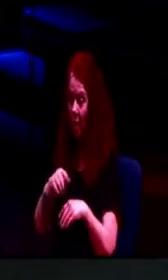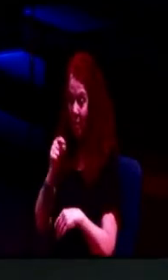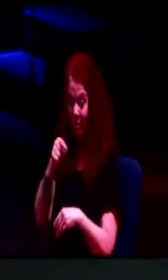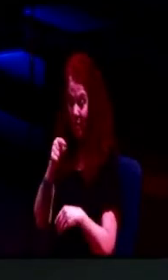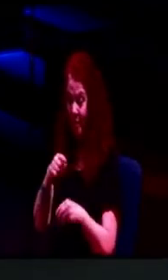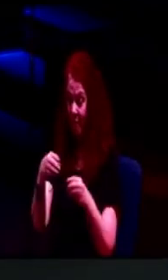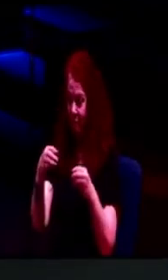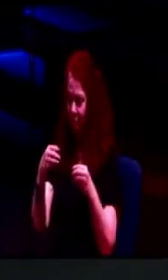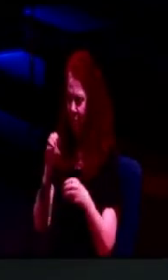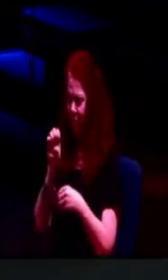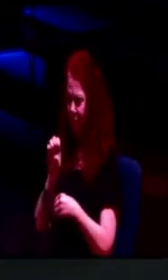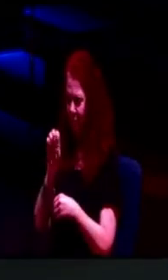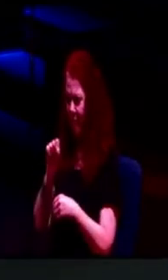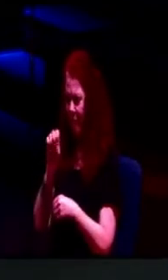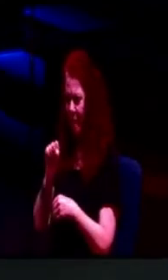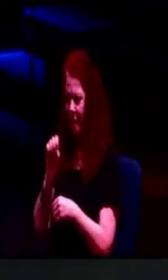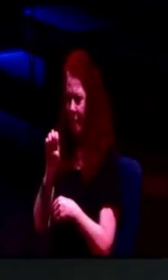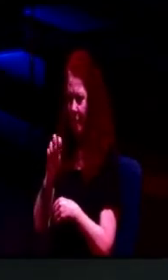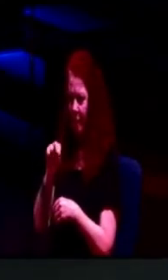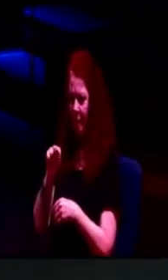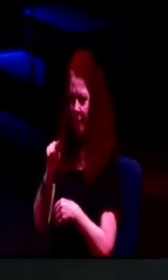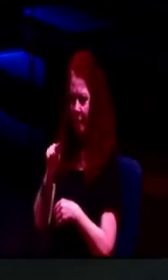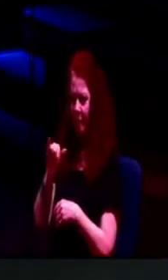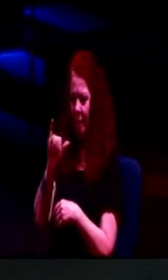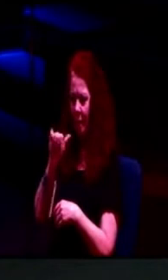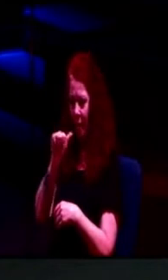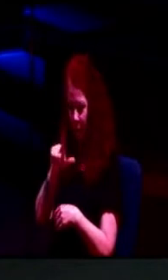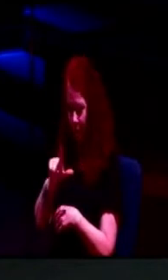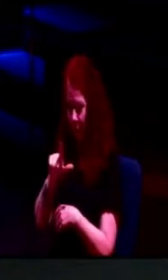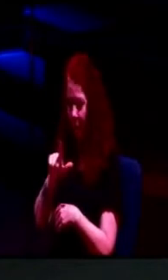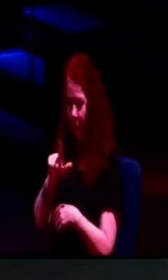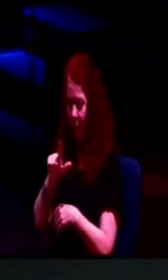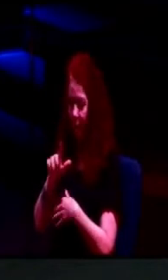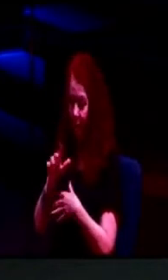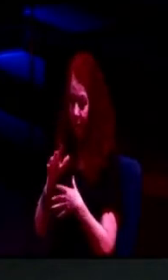business? And for a lot, church just